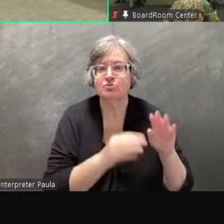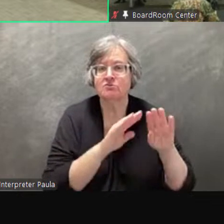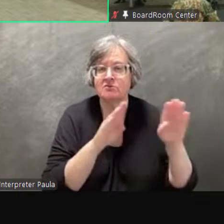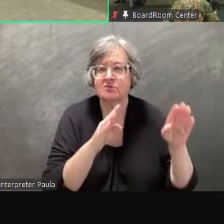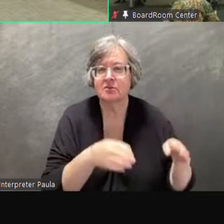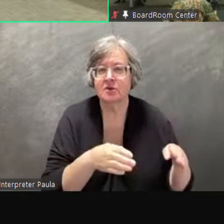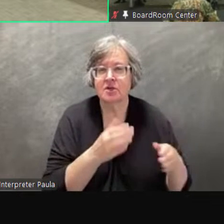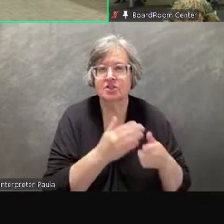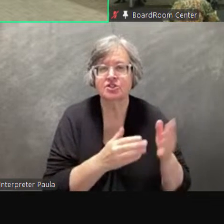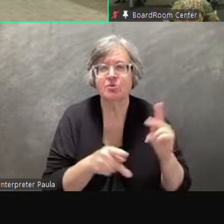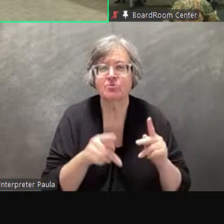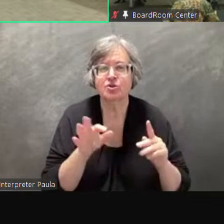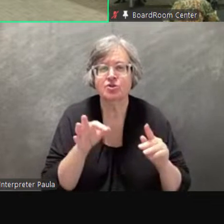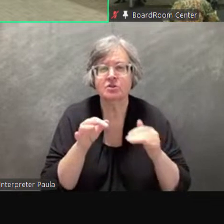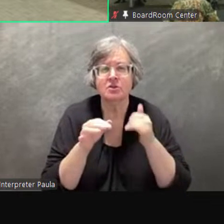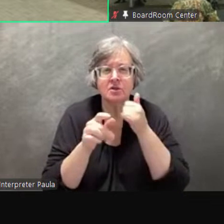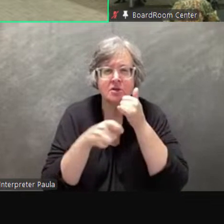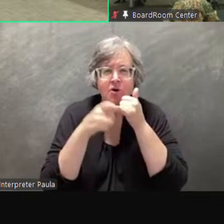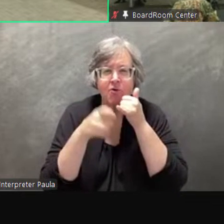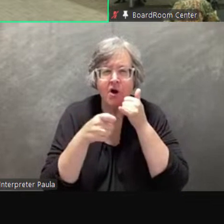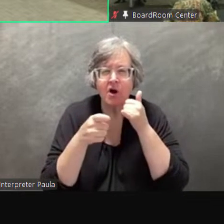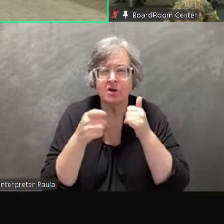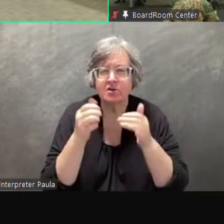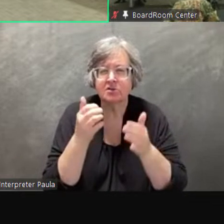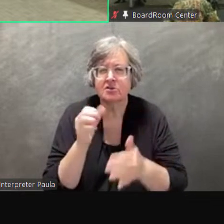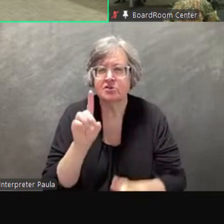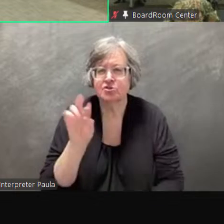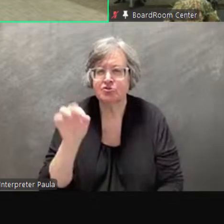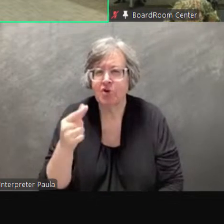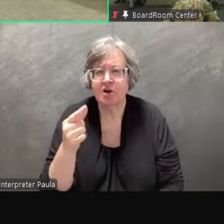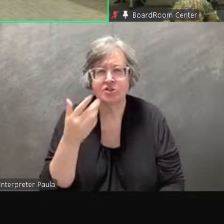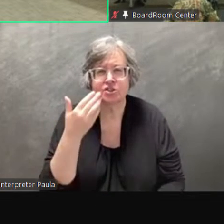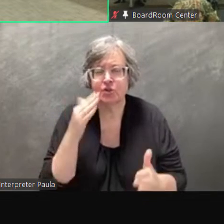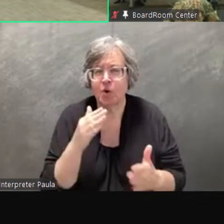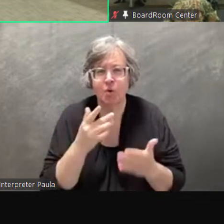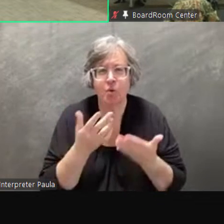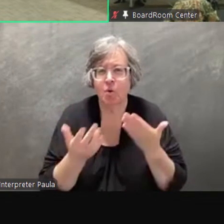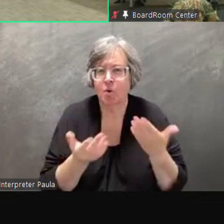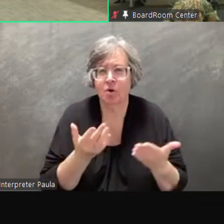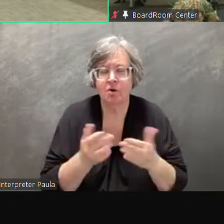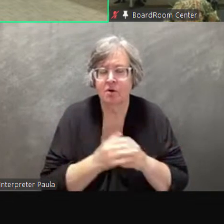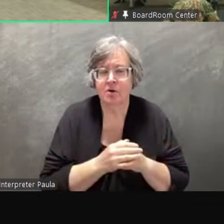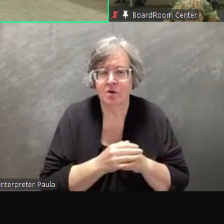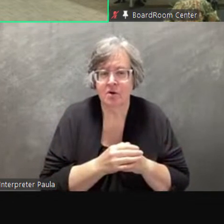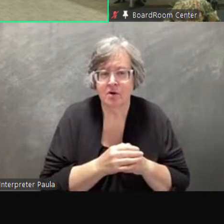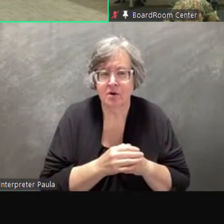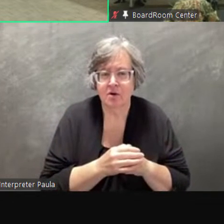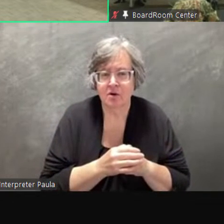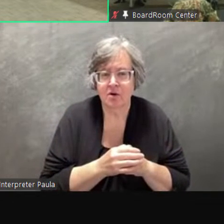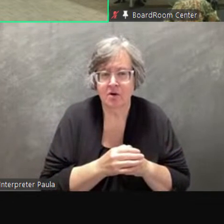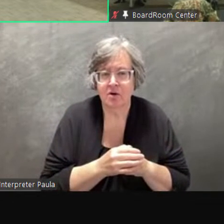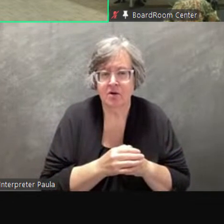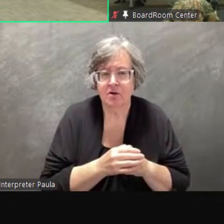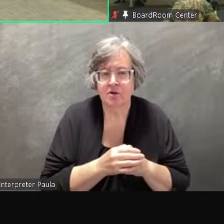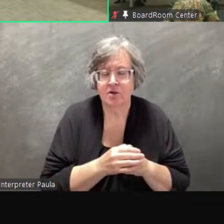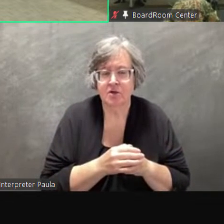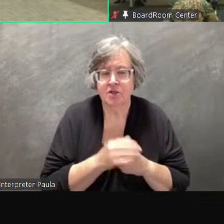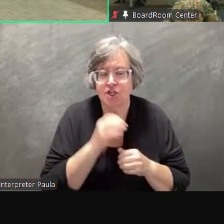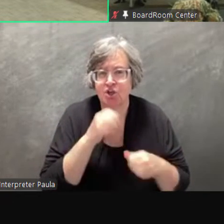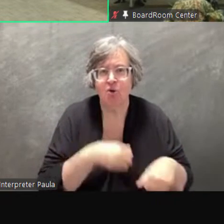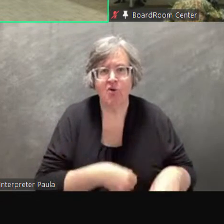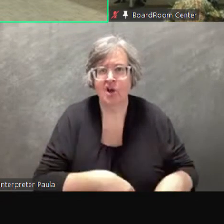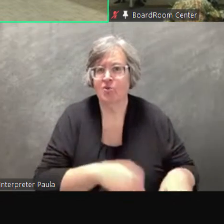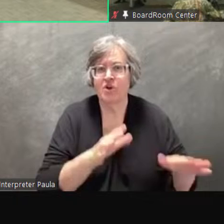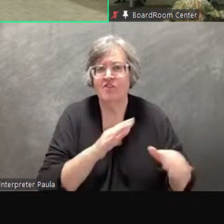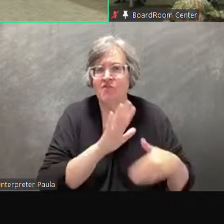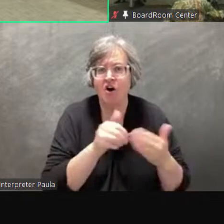were doing cracking drugs or whatever. You don't throw the baby out with the bath water. You